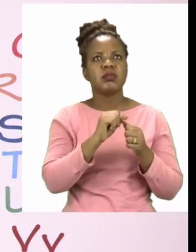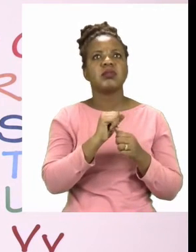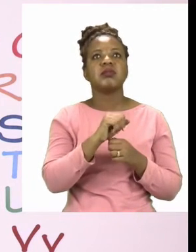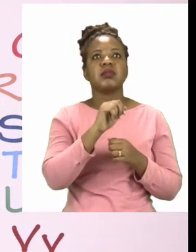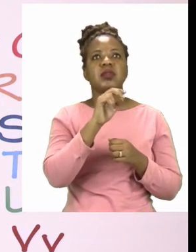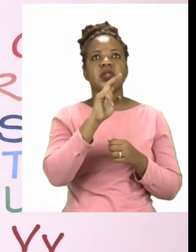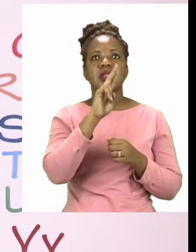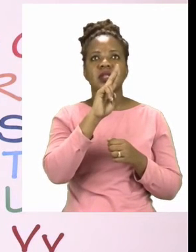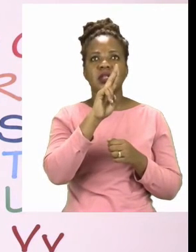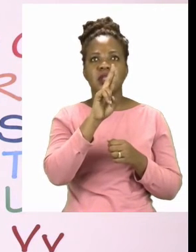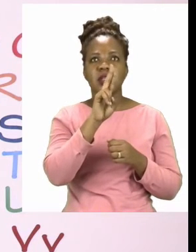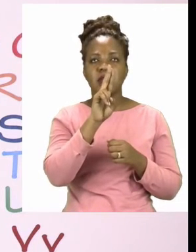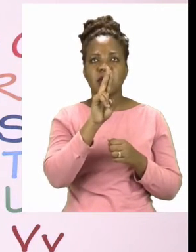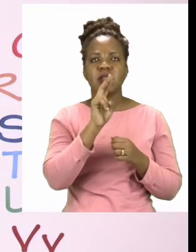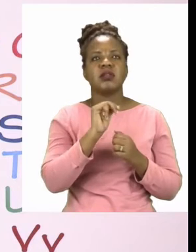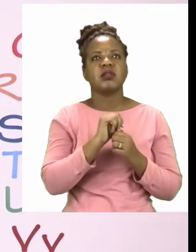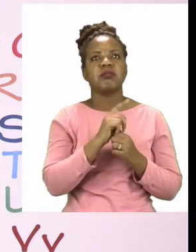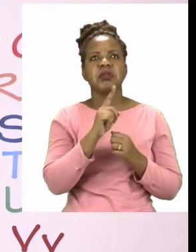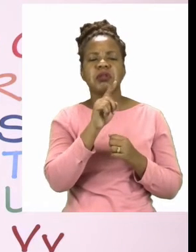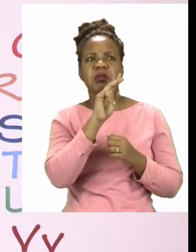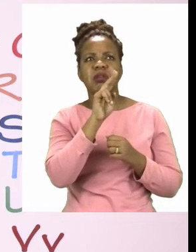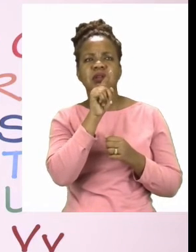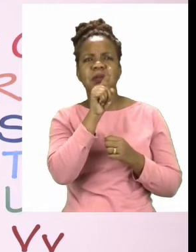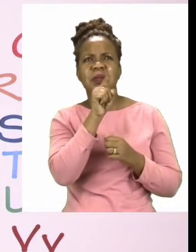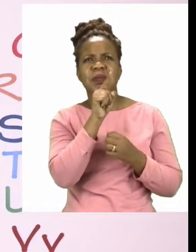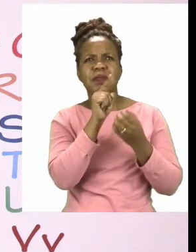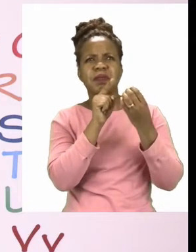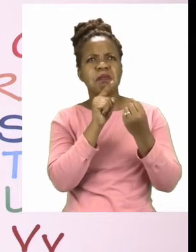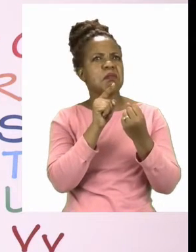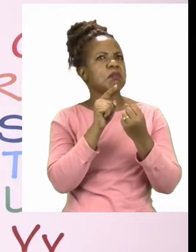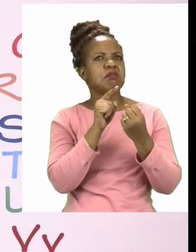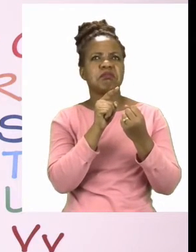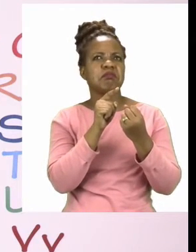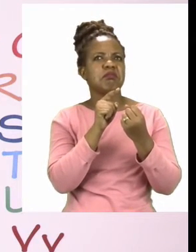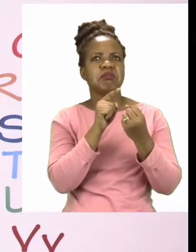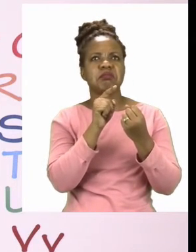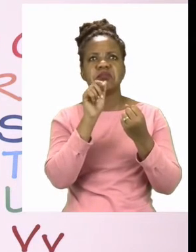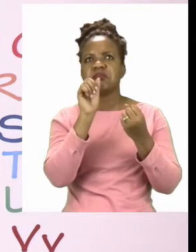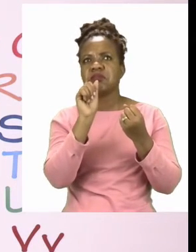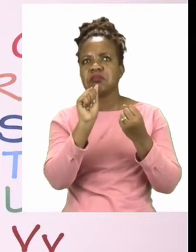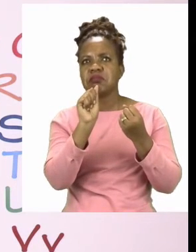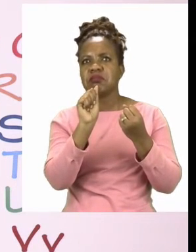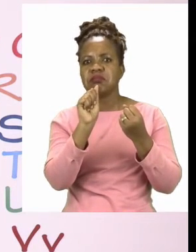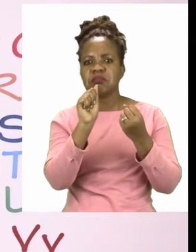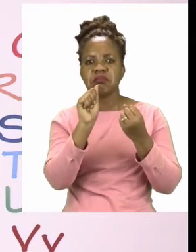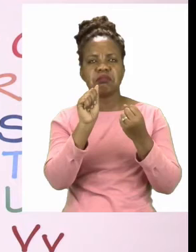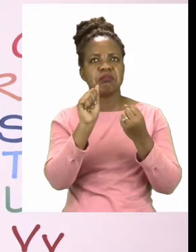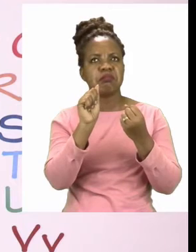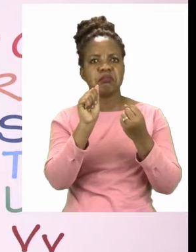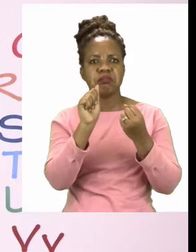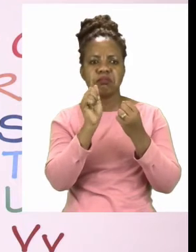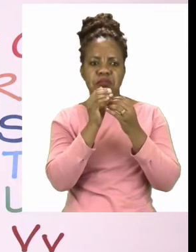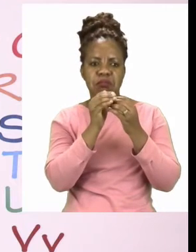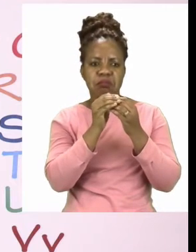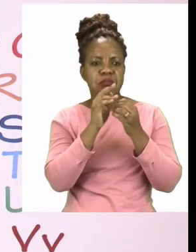the beginning. But unfortunately, there is no A near